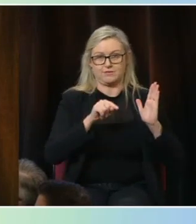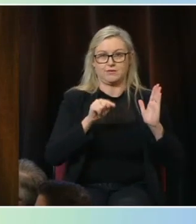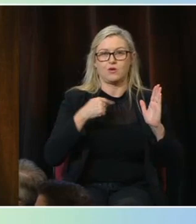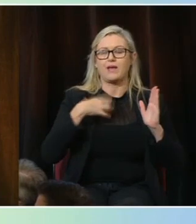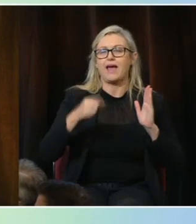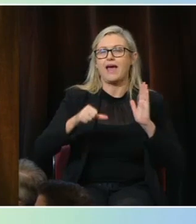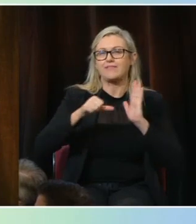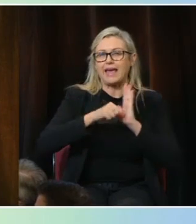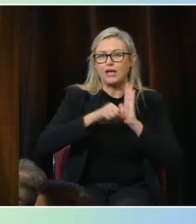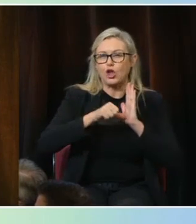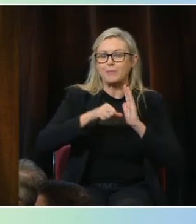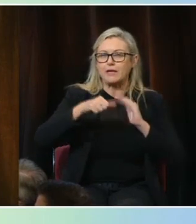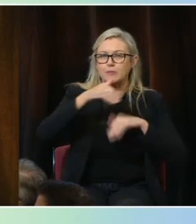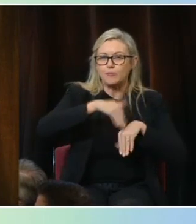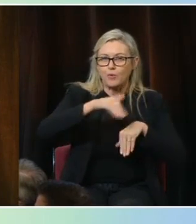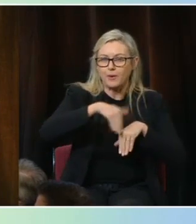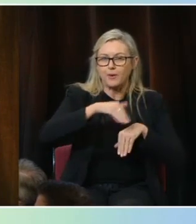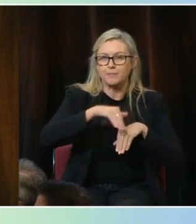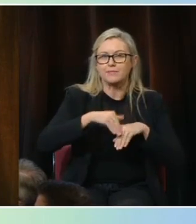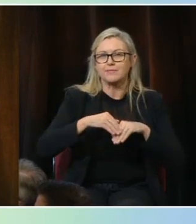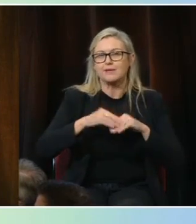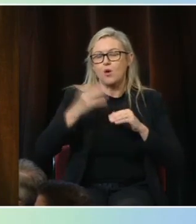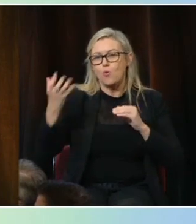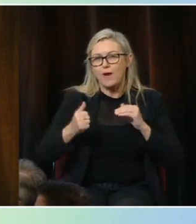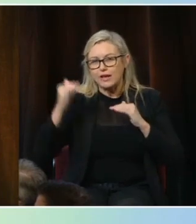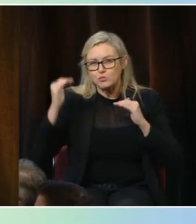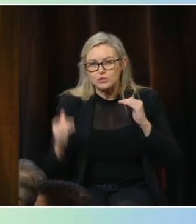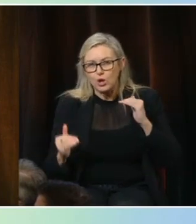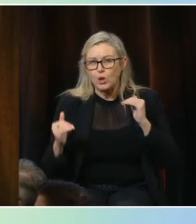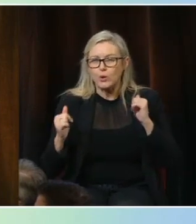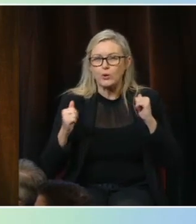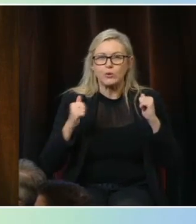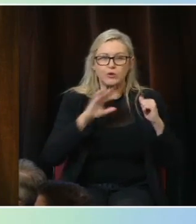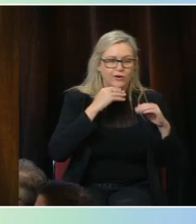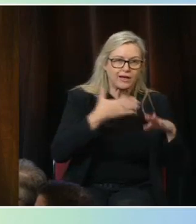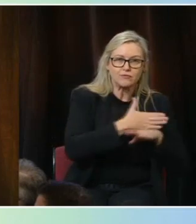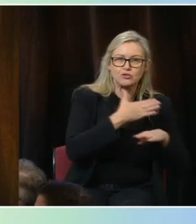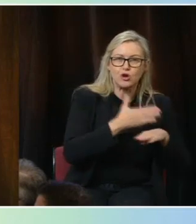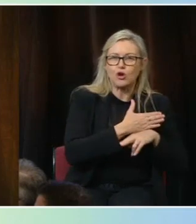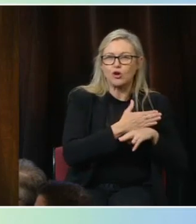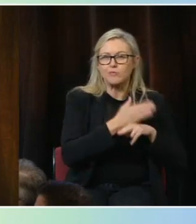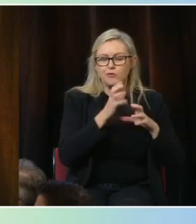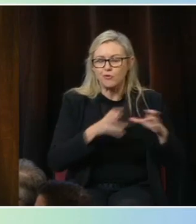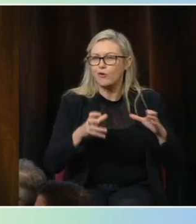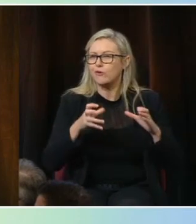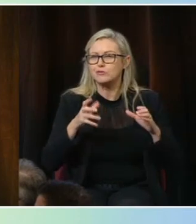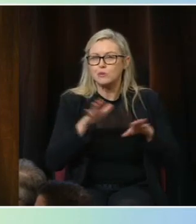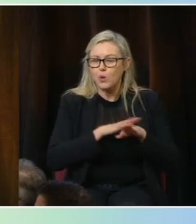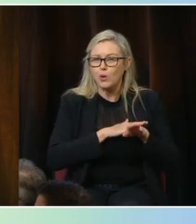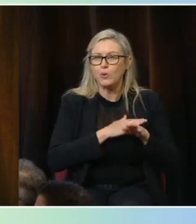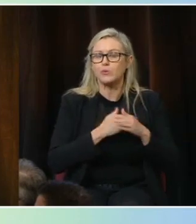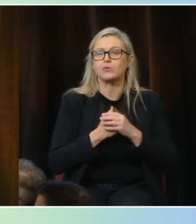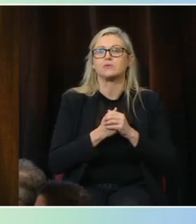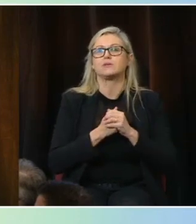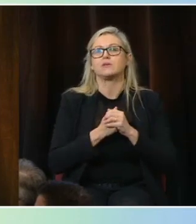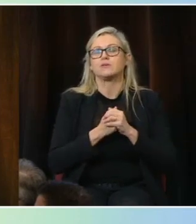wages were stagnant unemployment was elevated aggregate demand was weak the animal spirits of business appeared to be largely